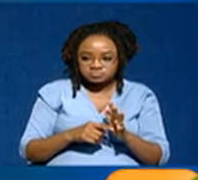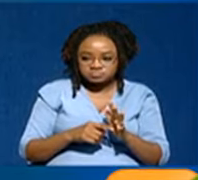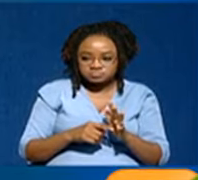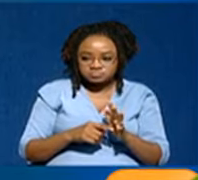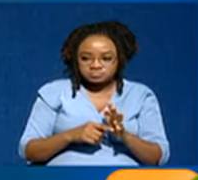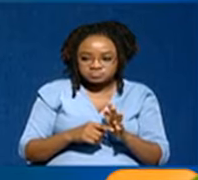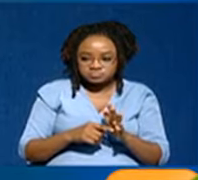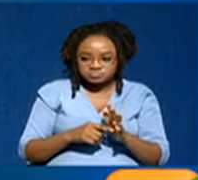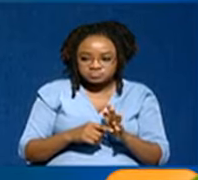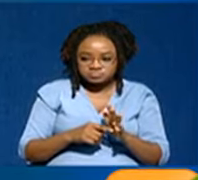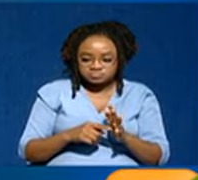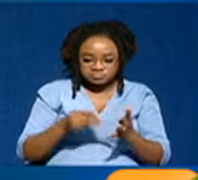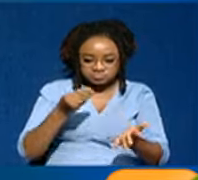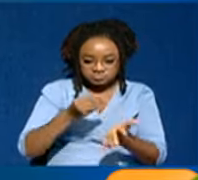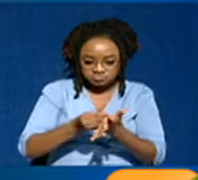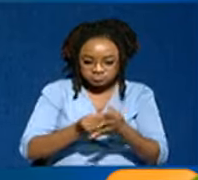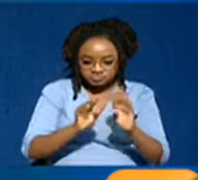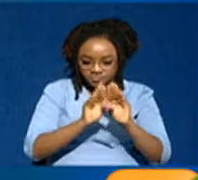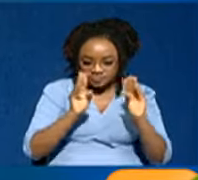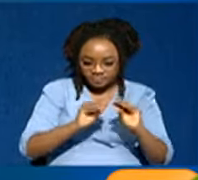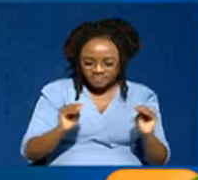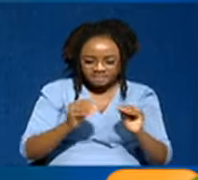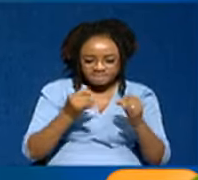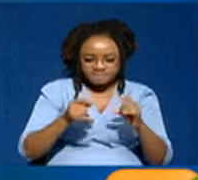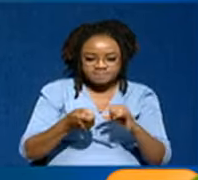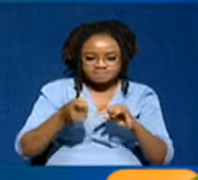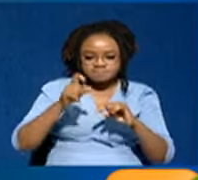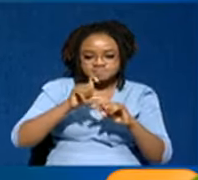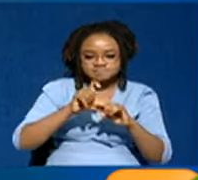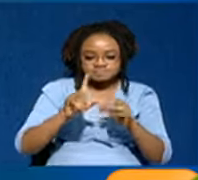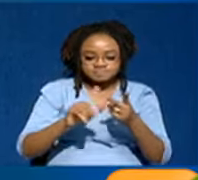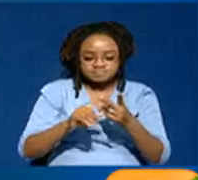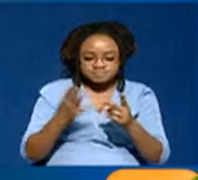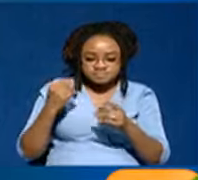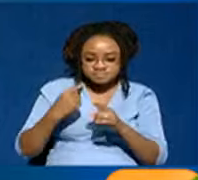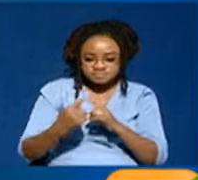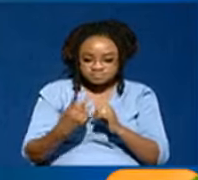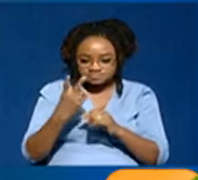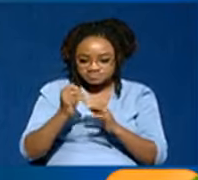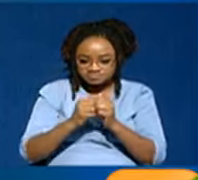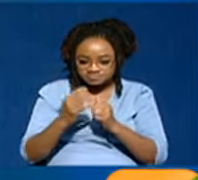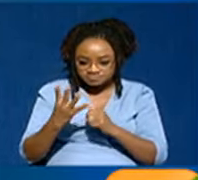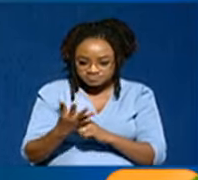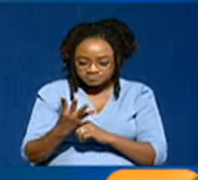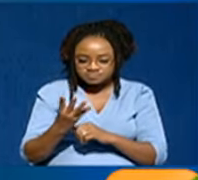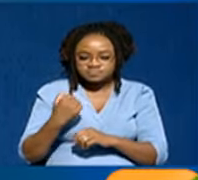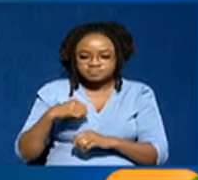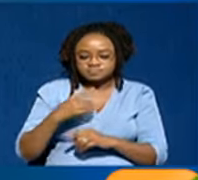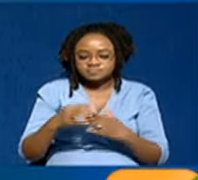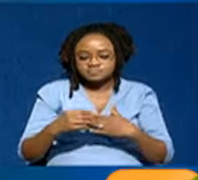envelope has really grown. In 2014, we were only dealing with one cadre.